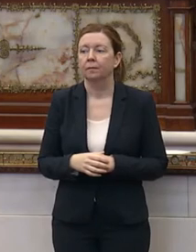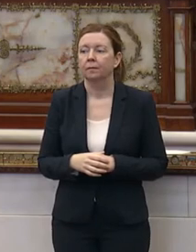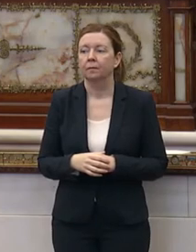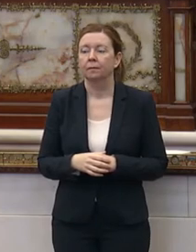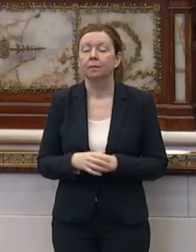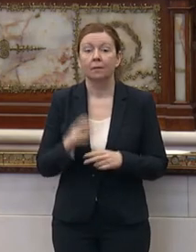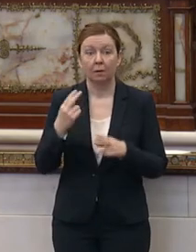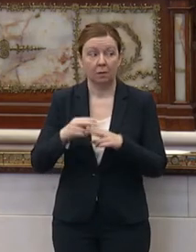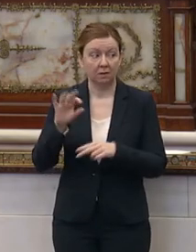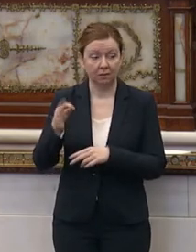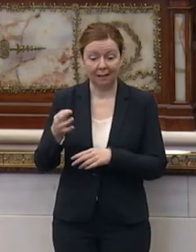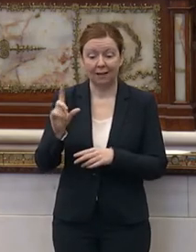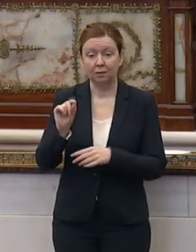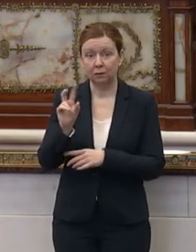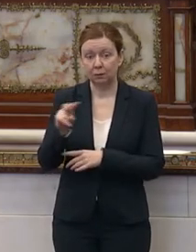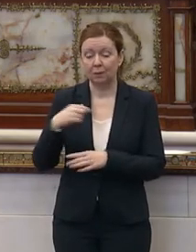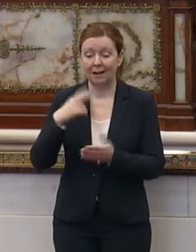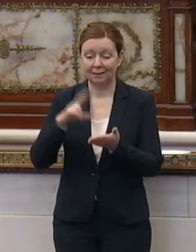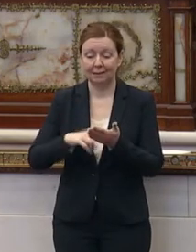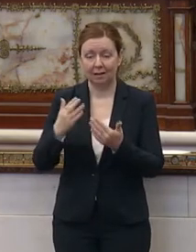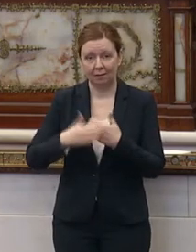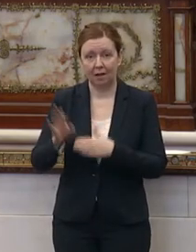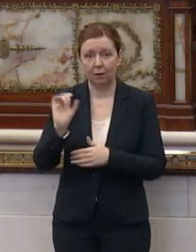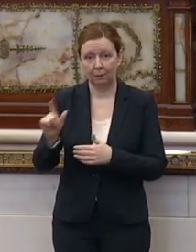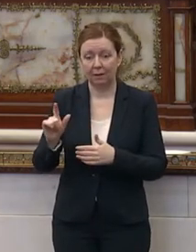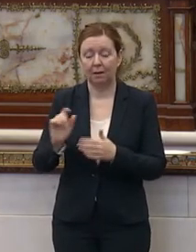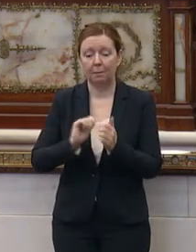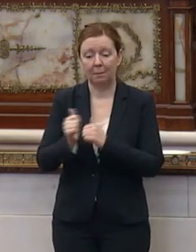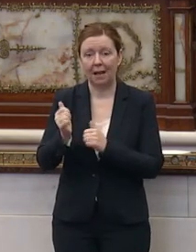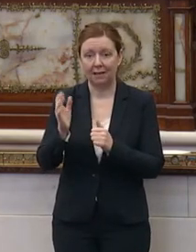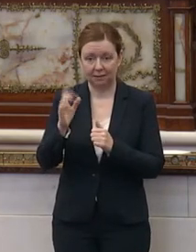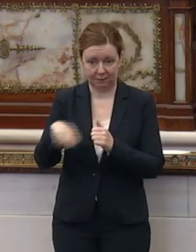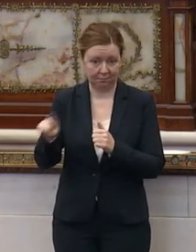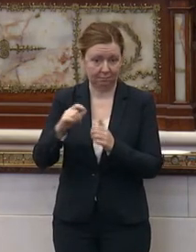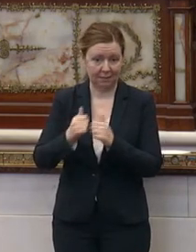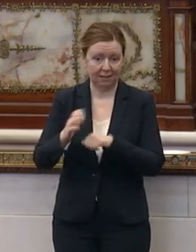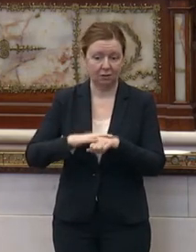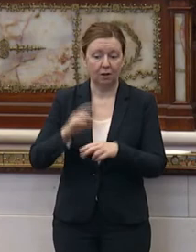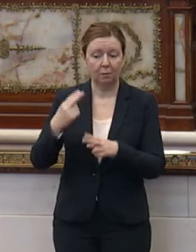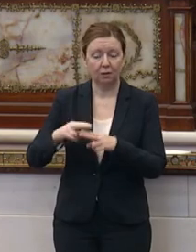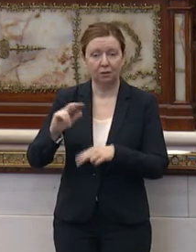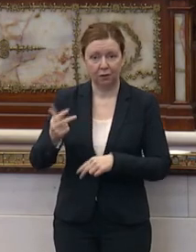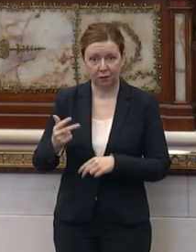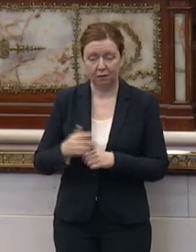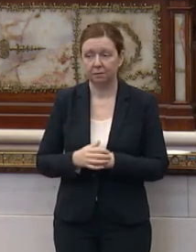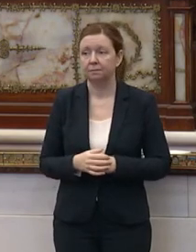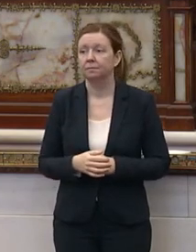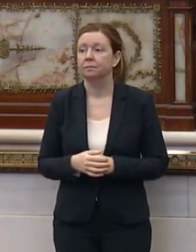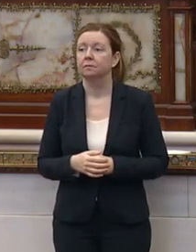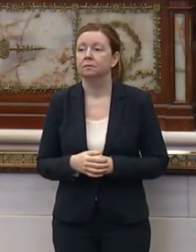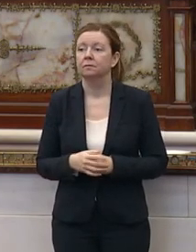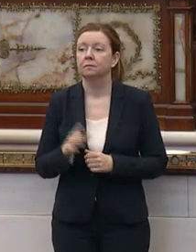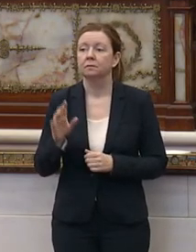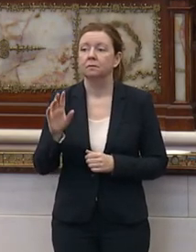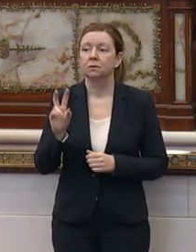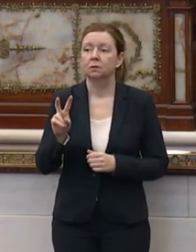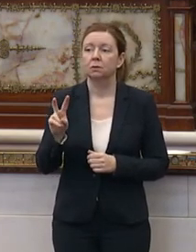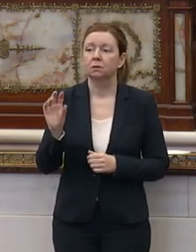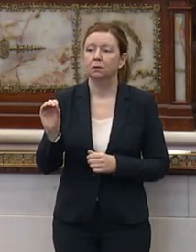February 24, 2022. And that on March 9, 2022, I signed the following bill, which was passed by council at its session on March 3, 2022, bill number